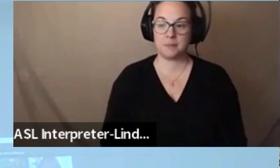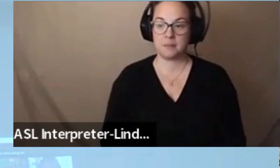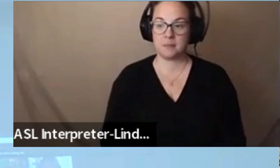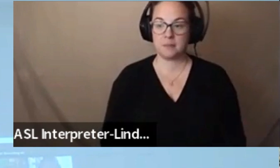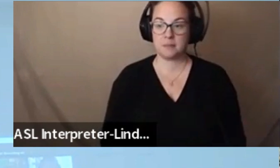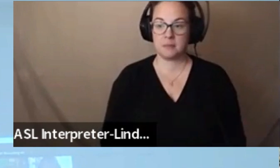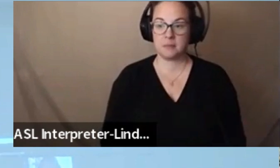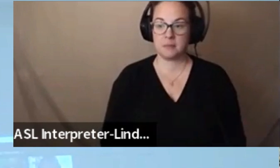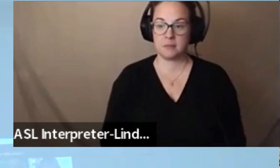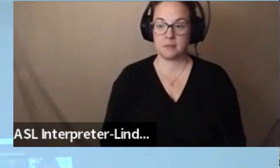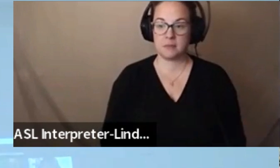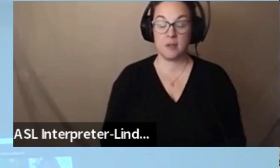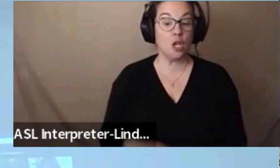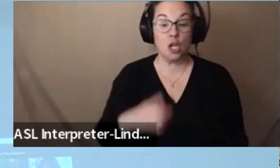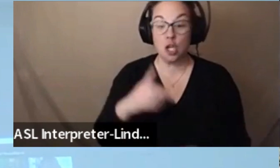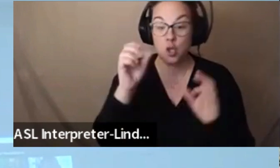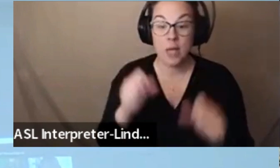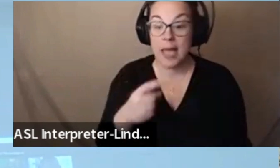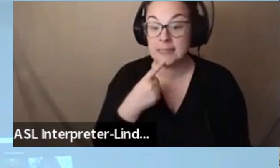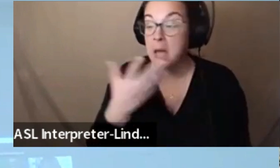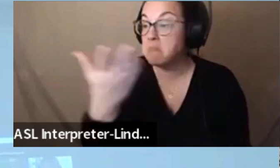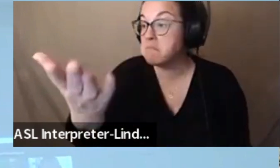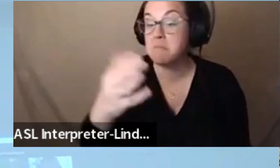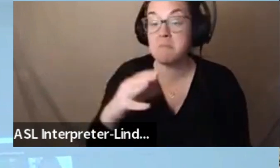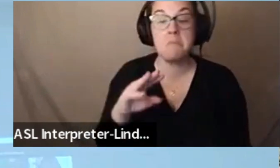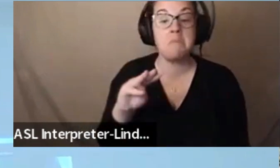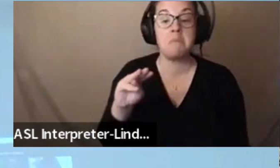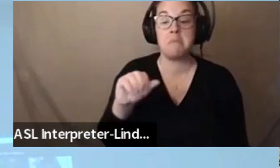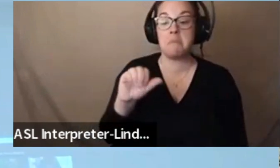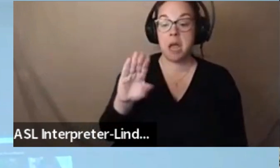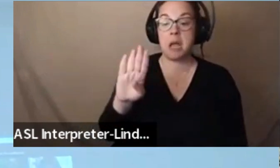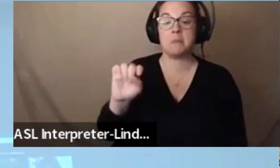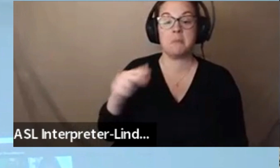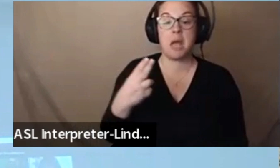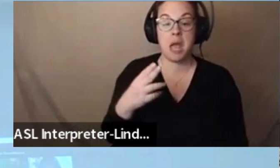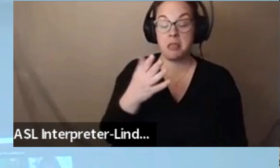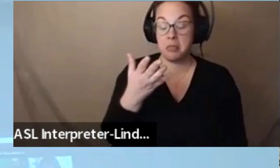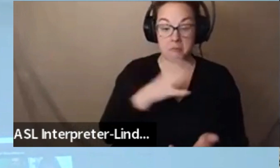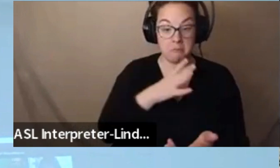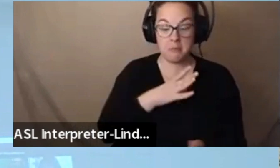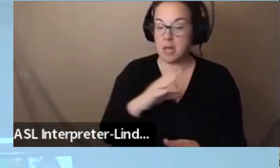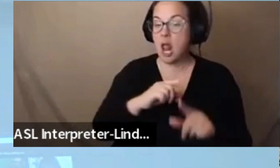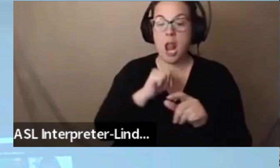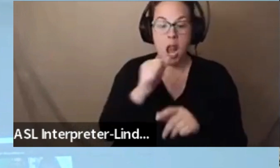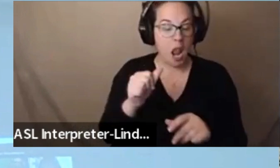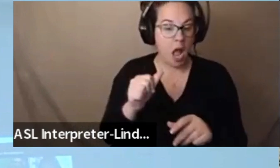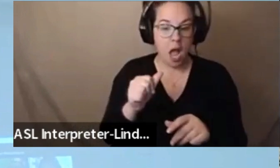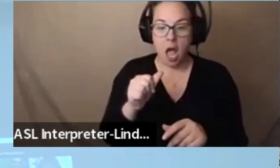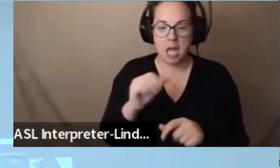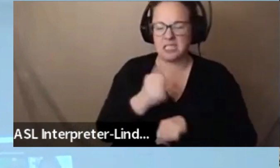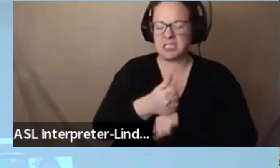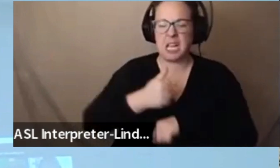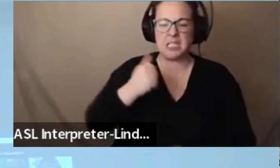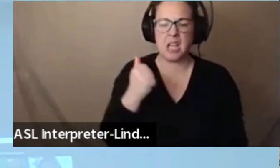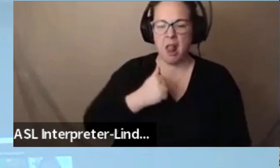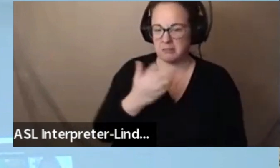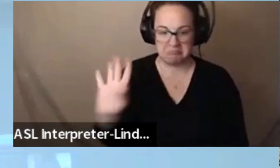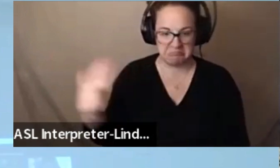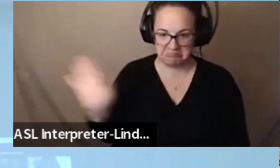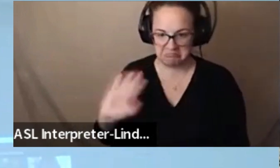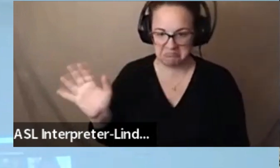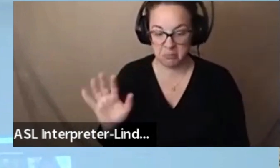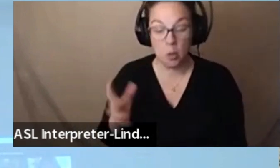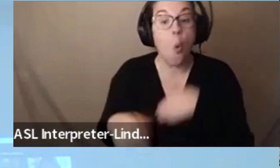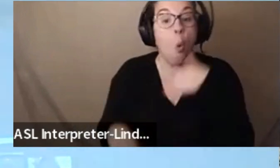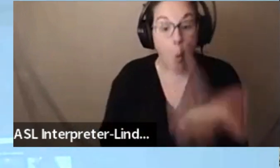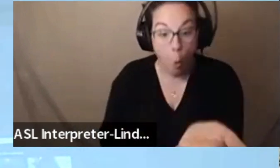to me, you can explode it and go, we're doing Macbeth, but it's not set in Scotland. But if you're going to set it in Scotland,